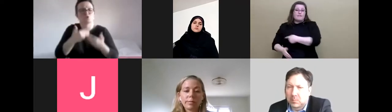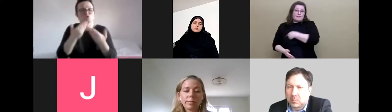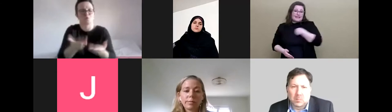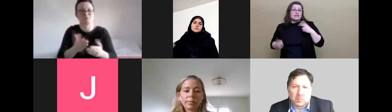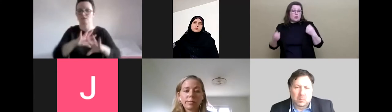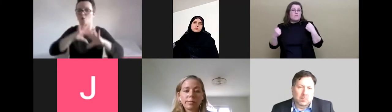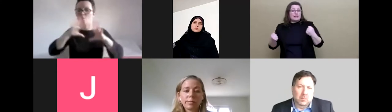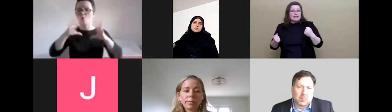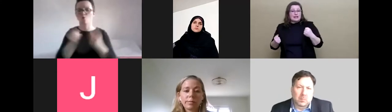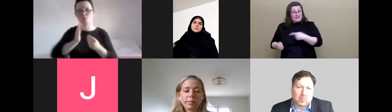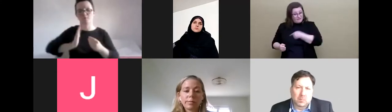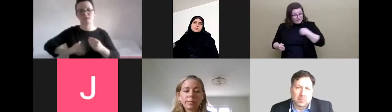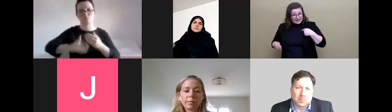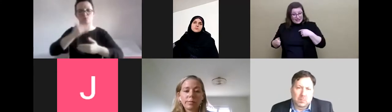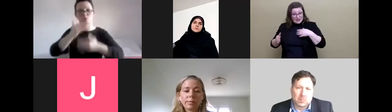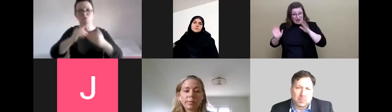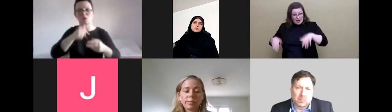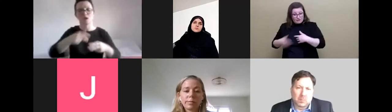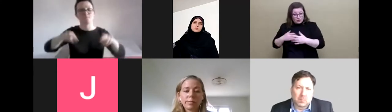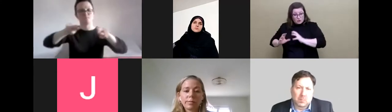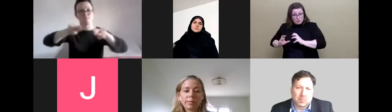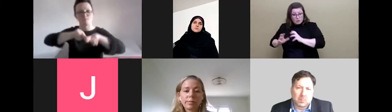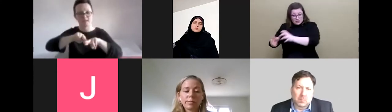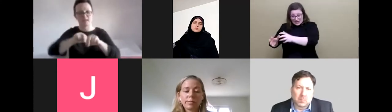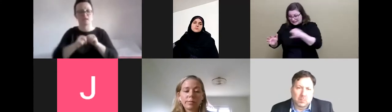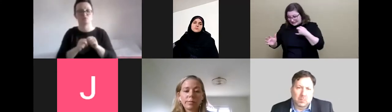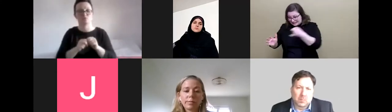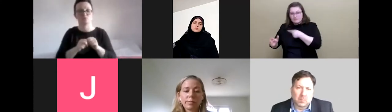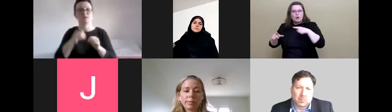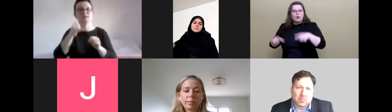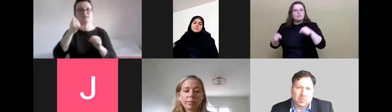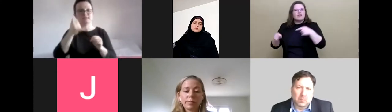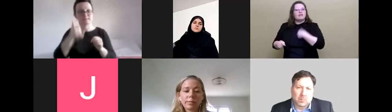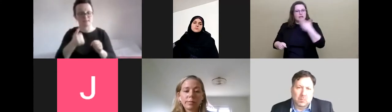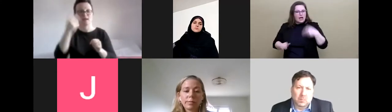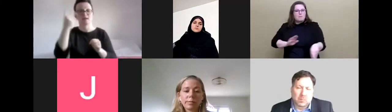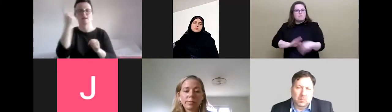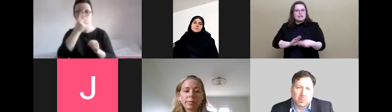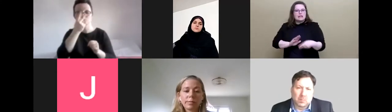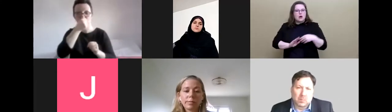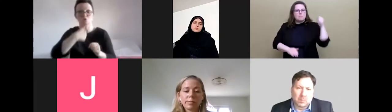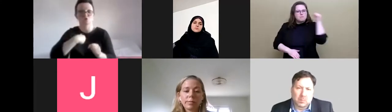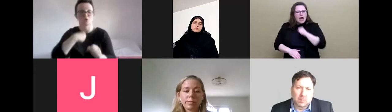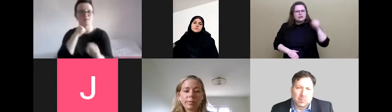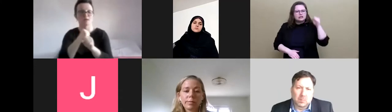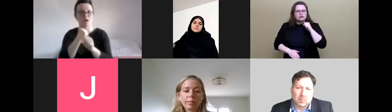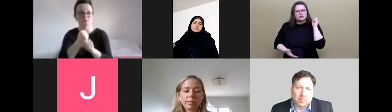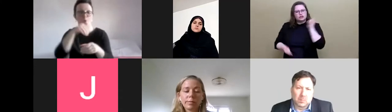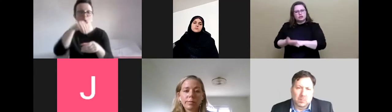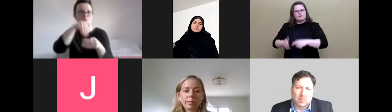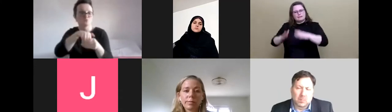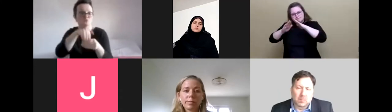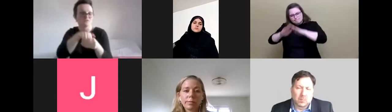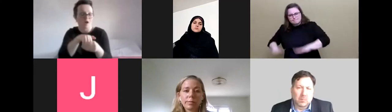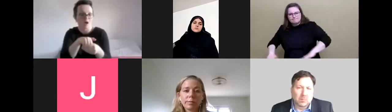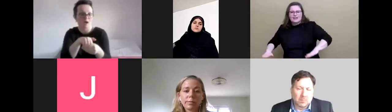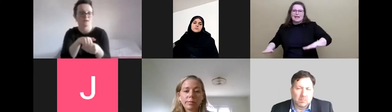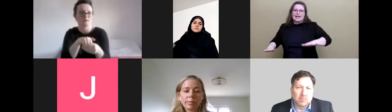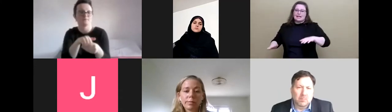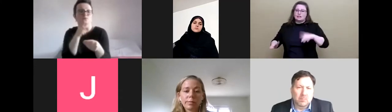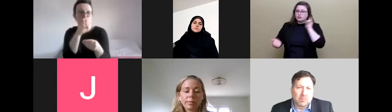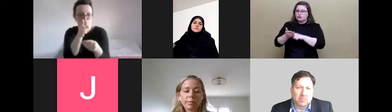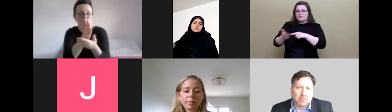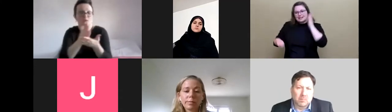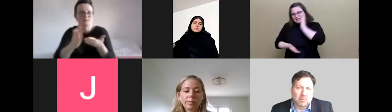process, we realized that we can contribute much more to the peace building and reconciliation,